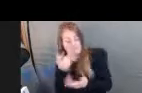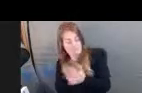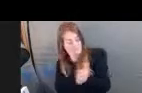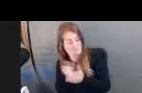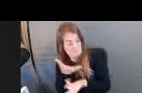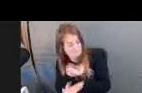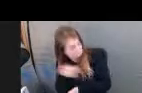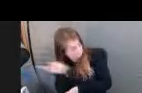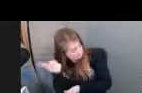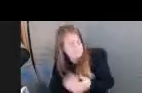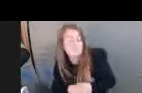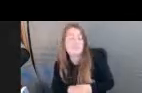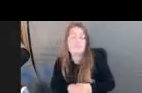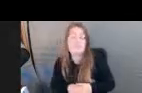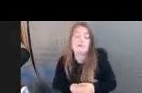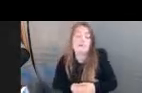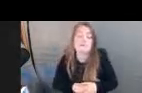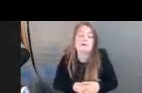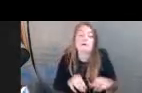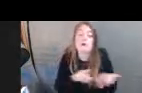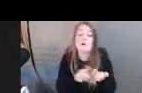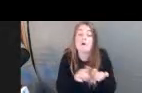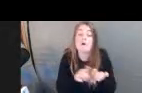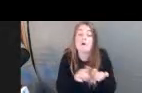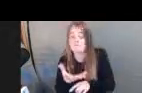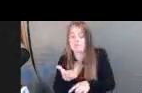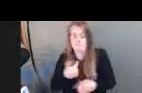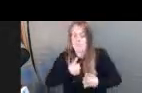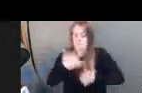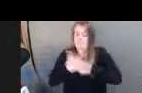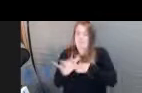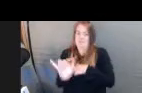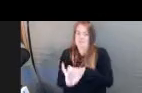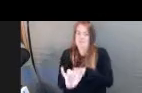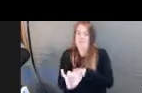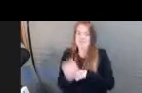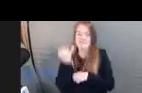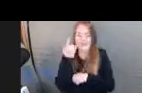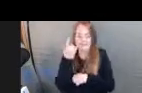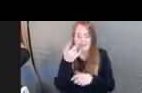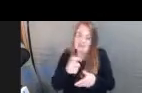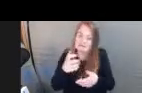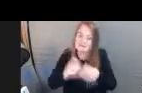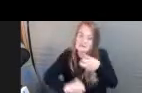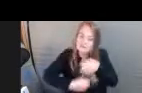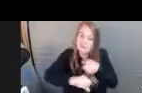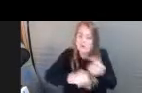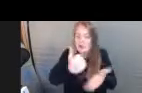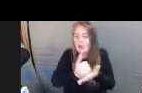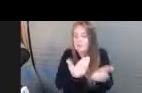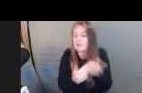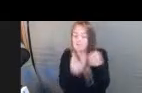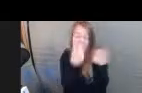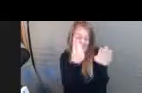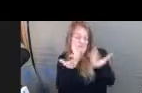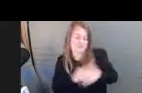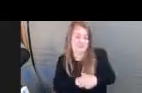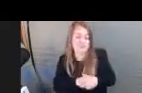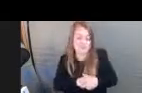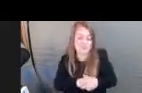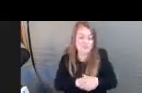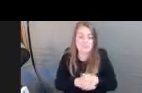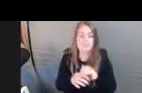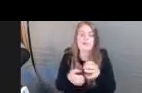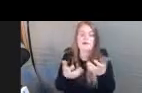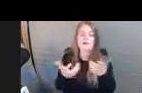them. And of course, let them know that you're available if they need your support in any way. So now avoid trying to relate